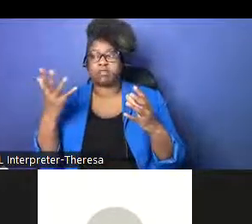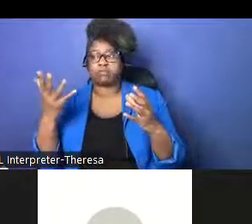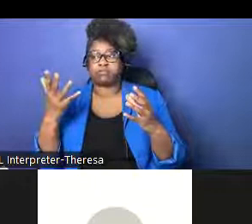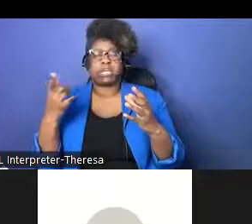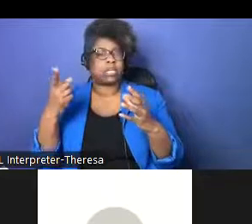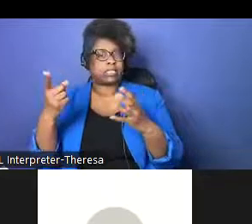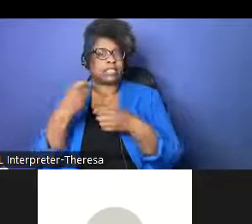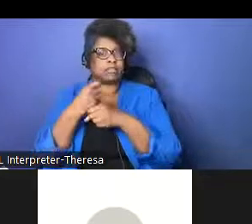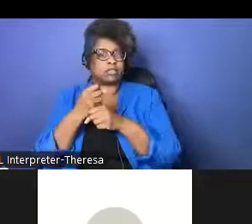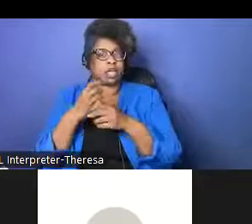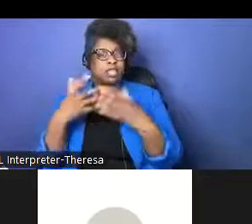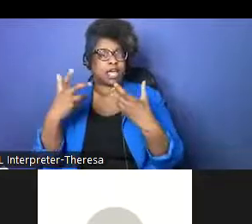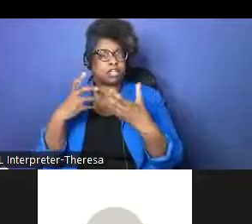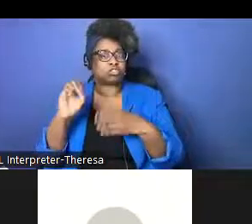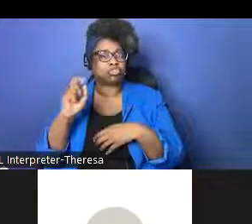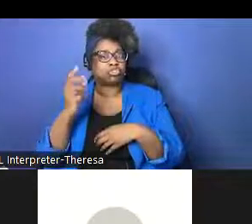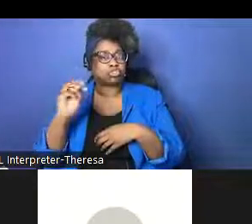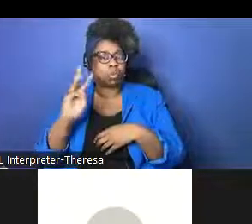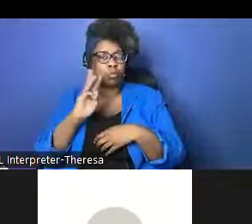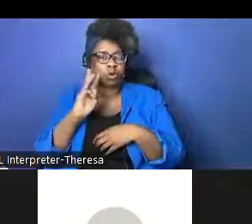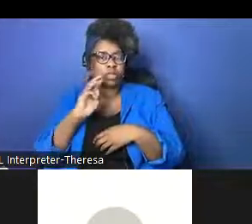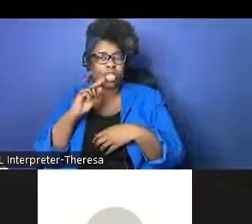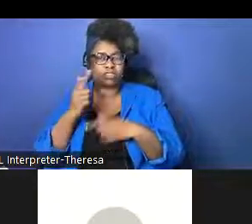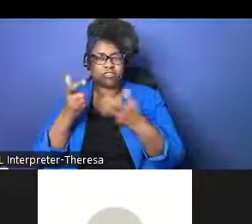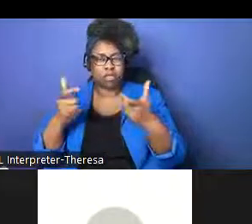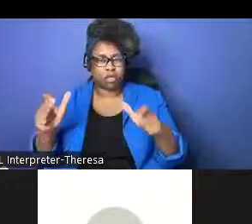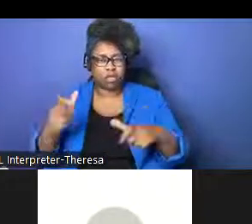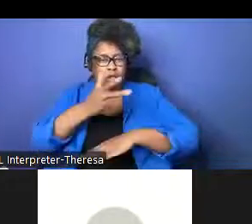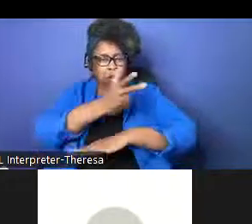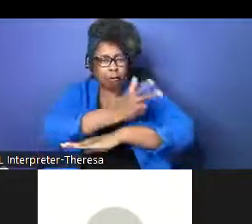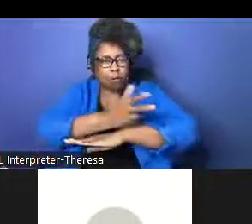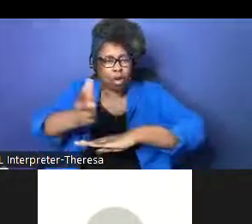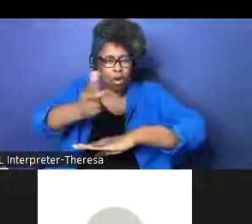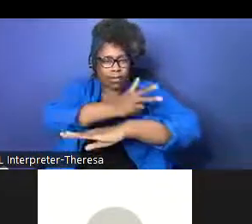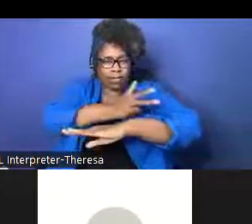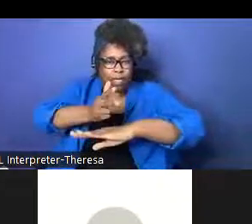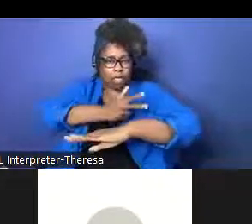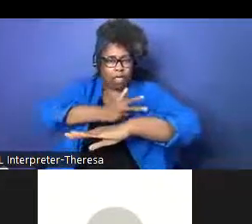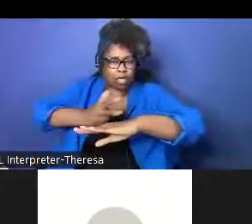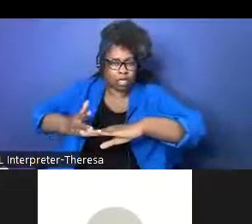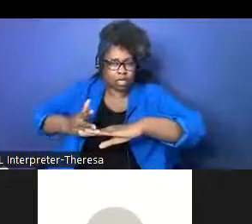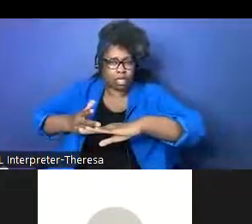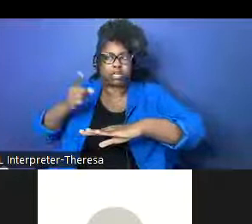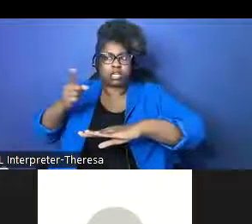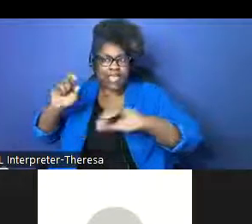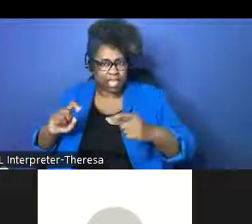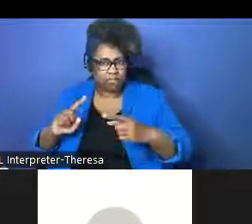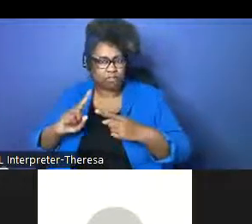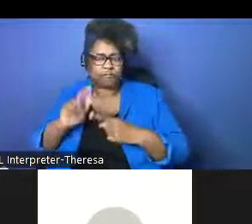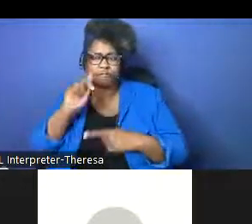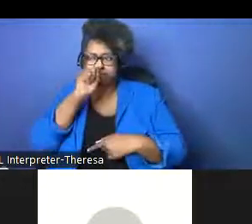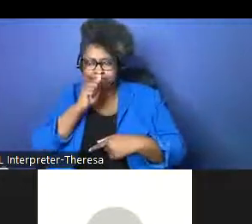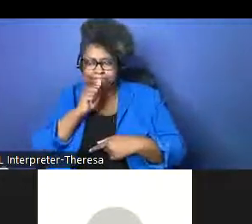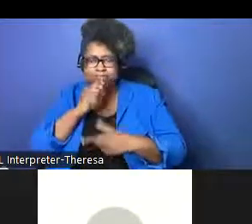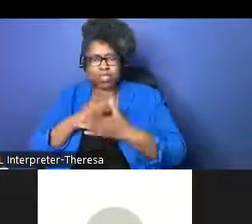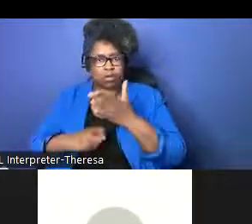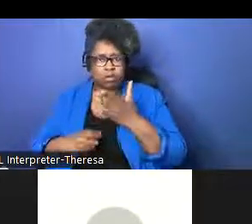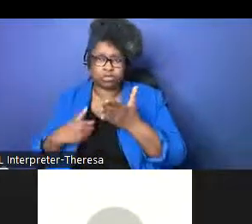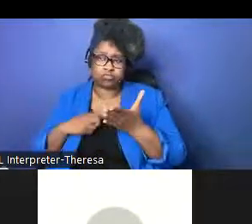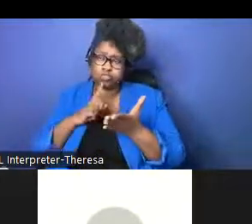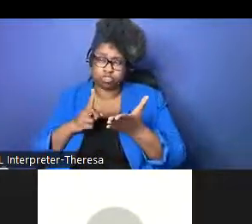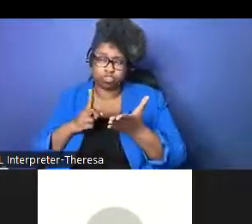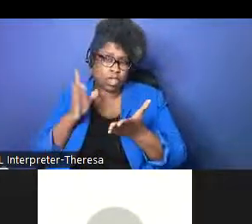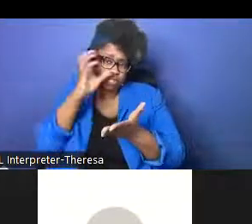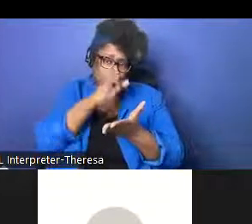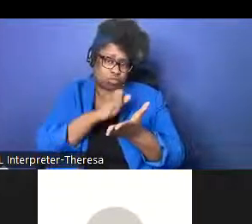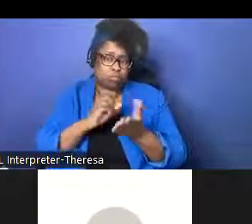a lot of stormwater because they have these giant parking lots, but would definitely be able to pocket the cost for sure. I would assume more